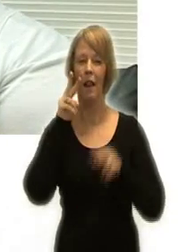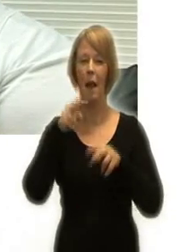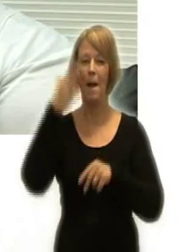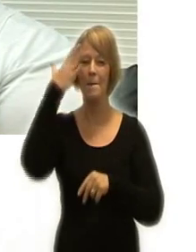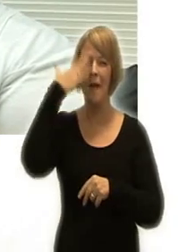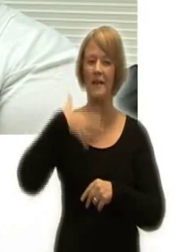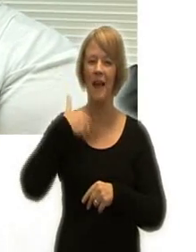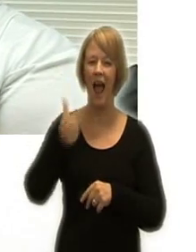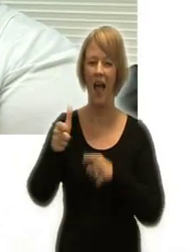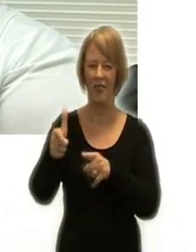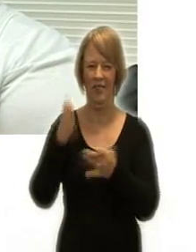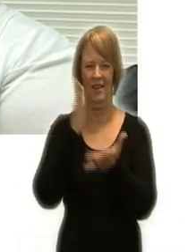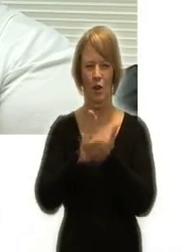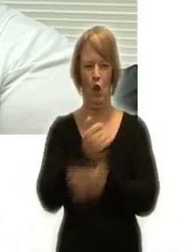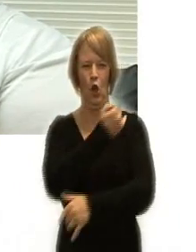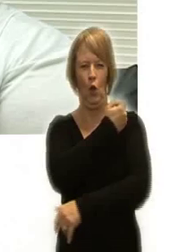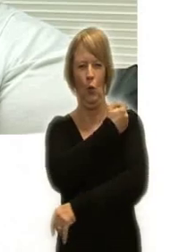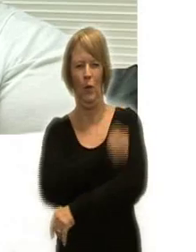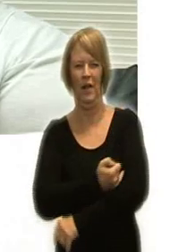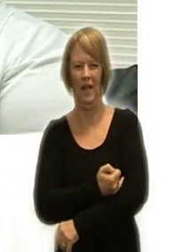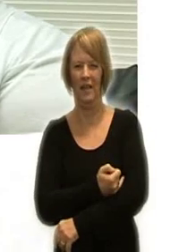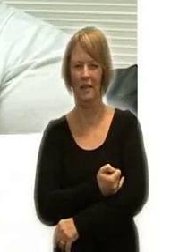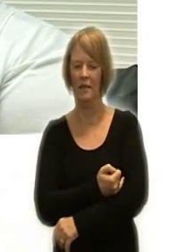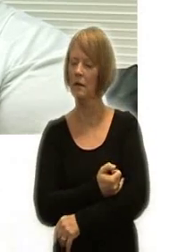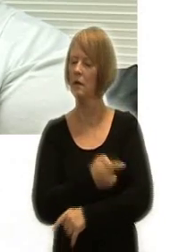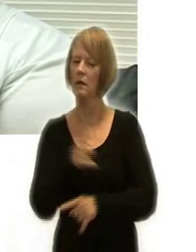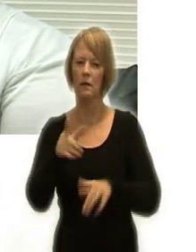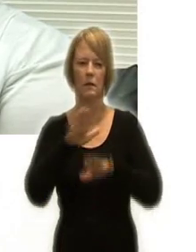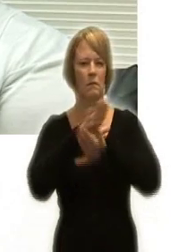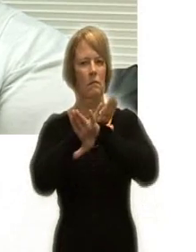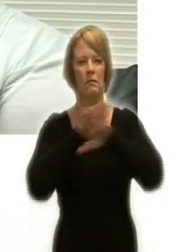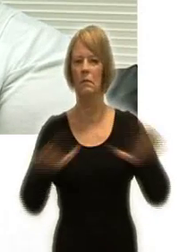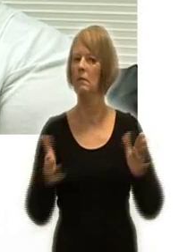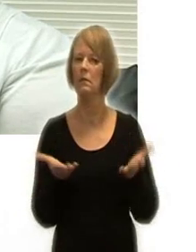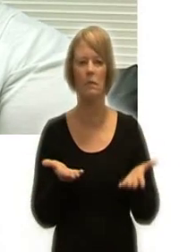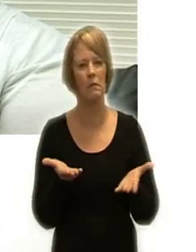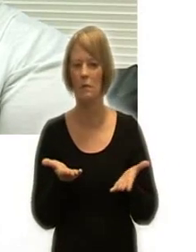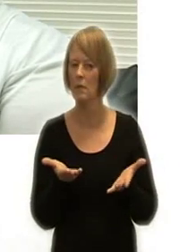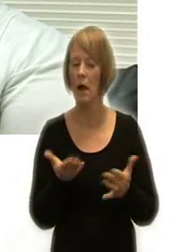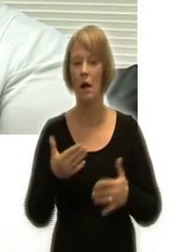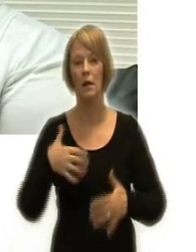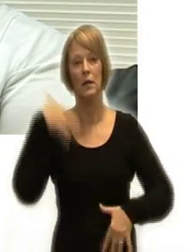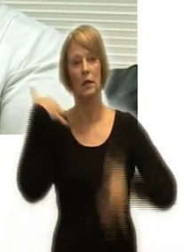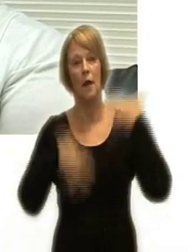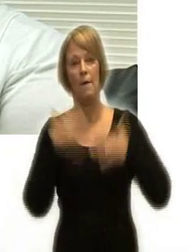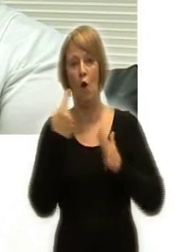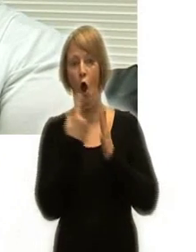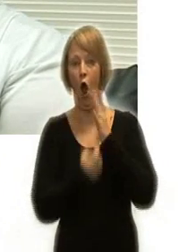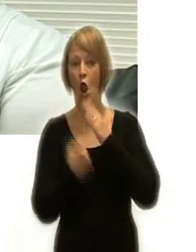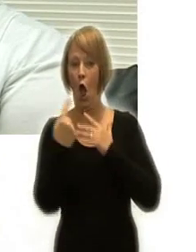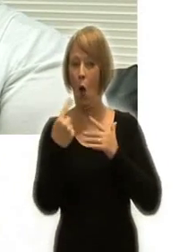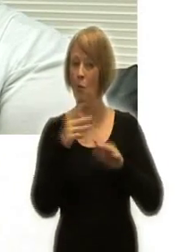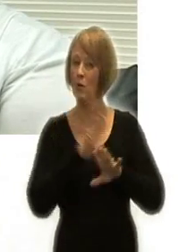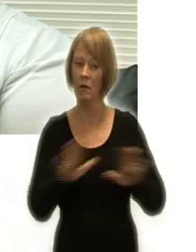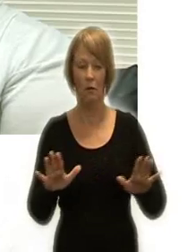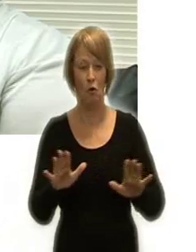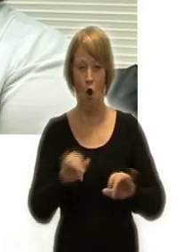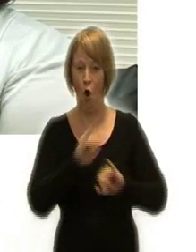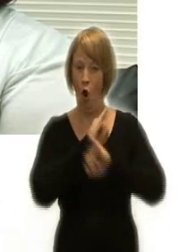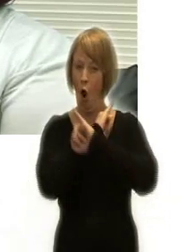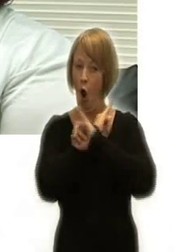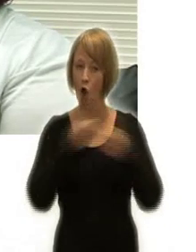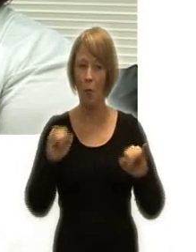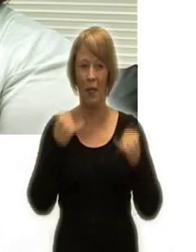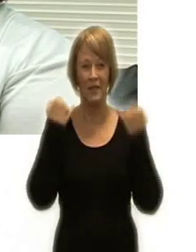it as a weakness to have a mental illness, but you must reach out. You can't suffer alone, and